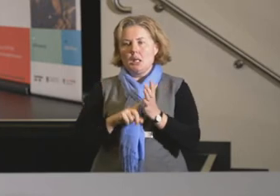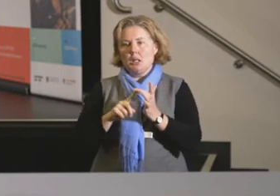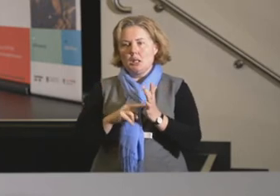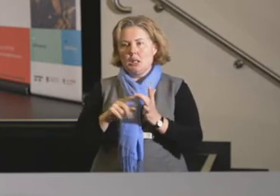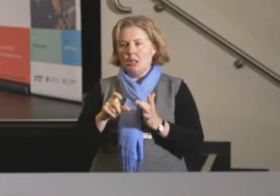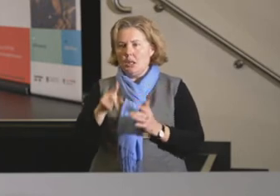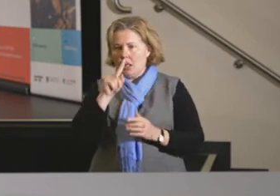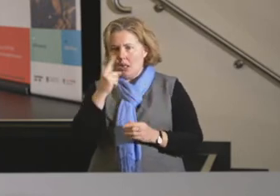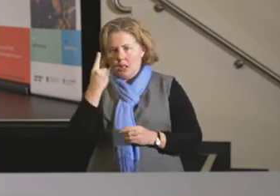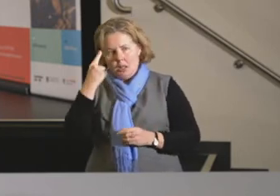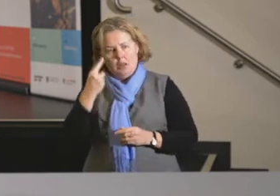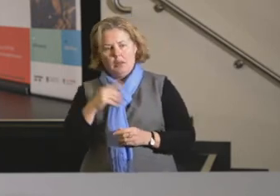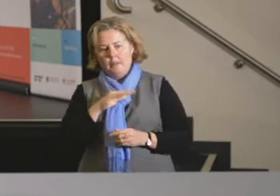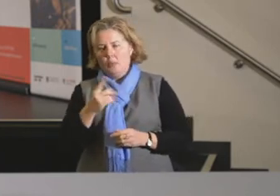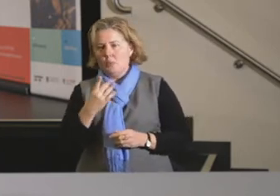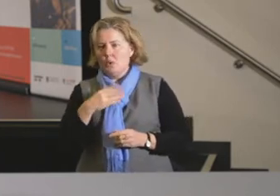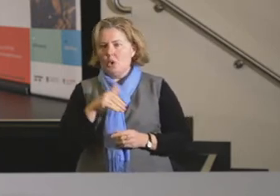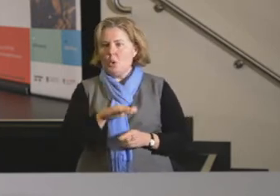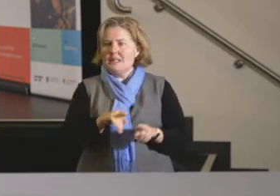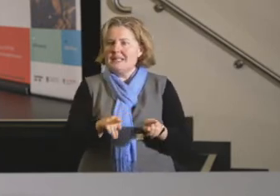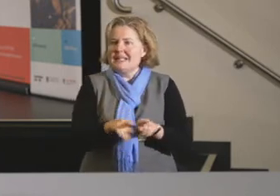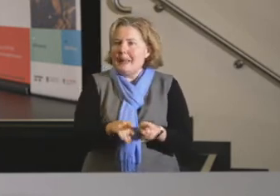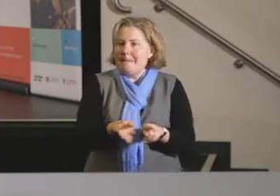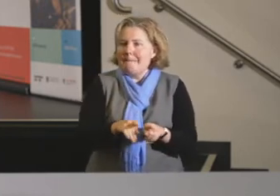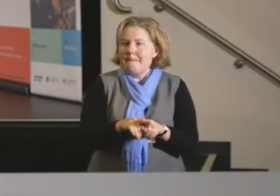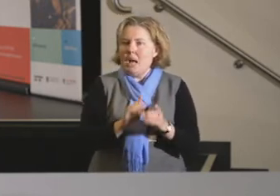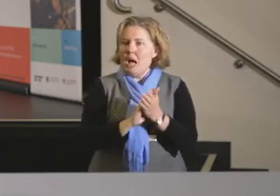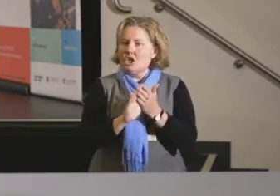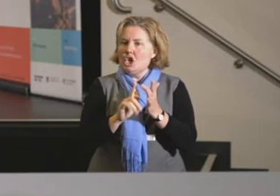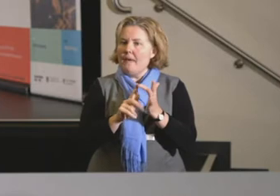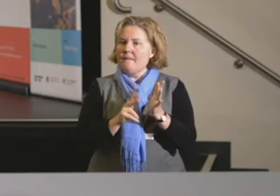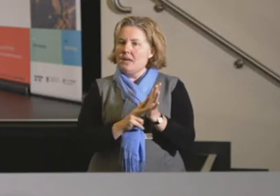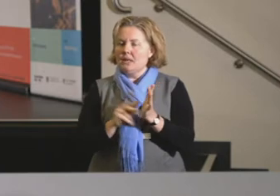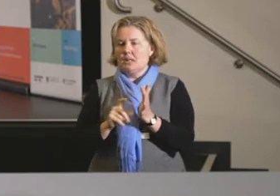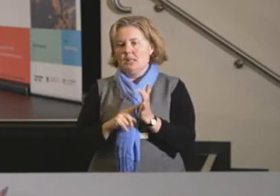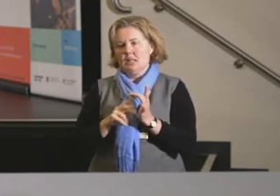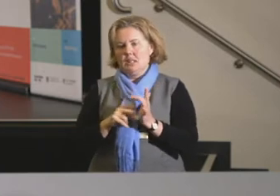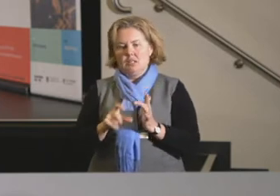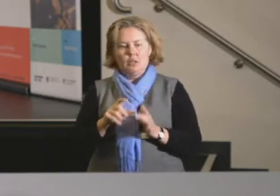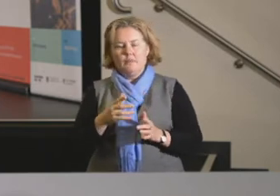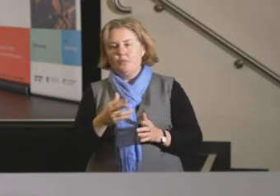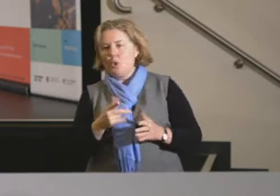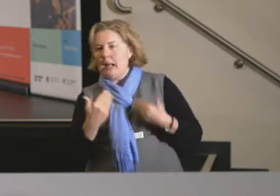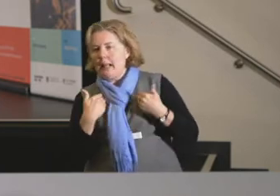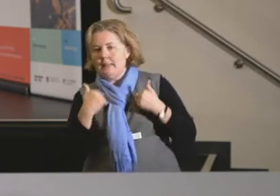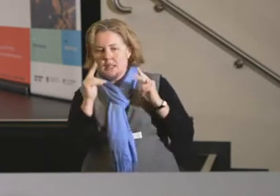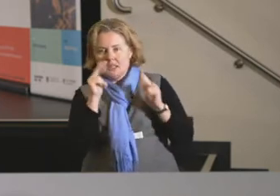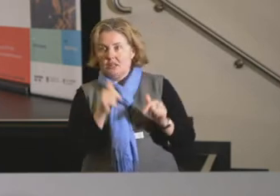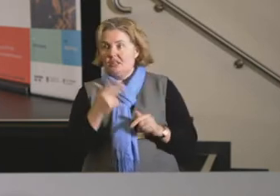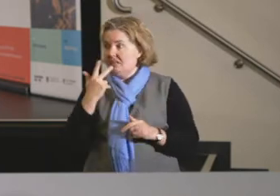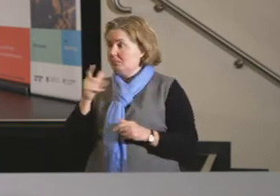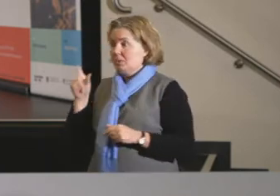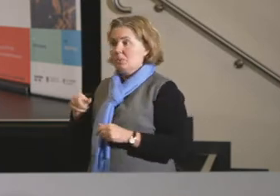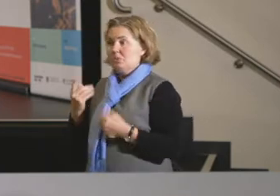thing. Not all gay men are going to want to go to the same HIV clinic. Not all, if you're a rich guy living in a high-class suburb